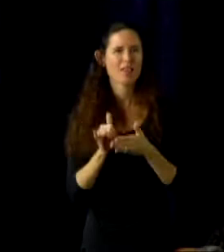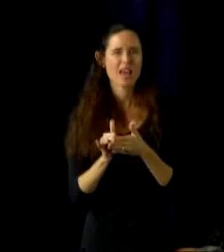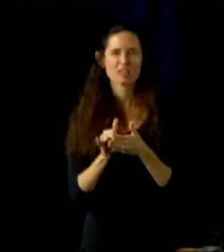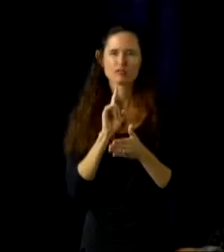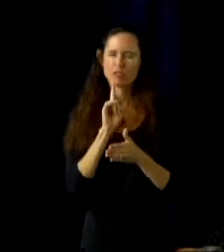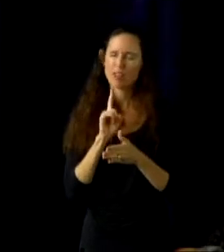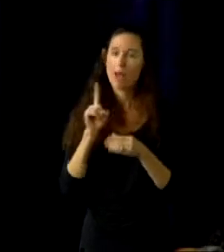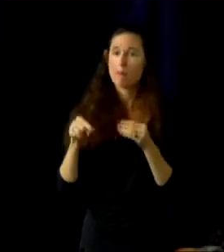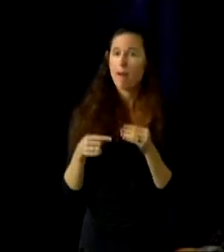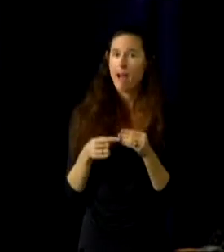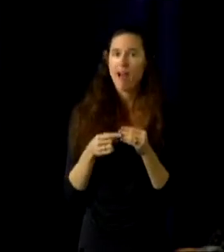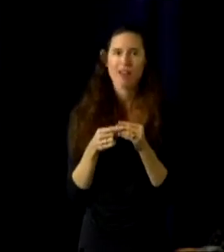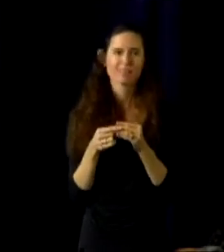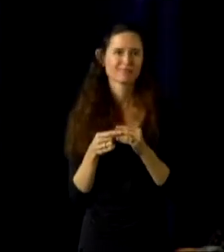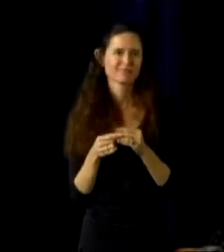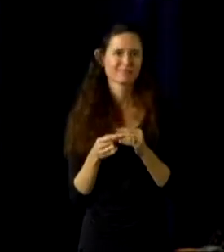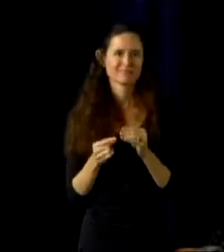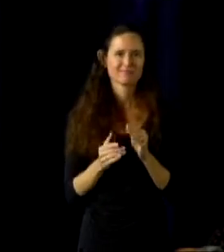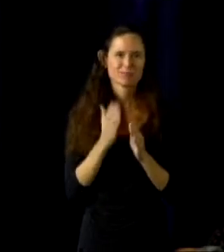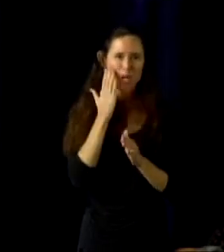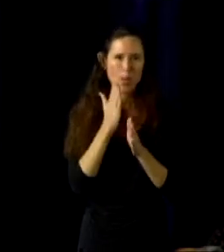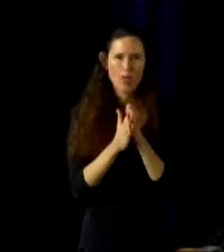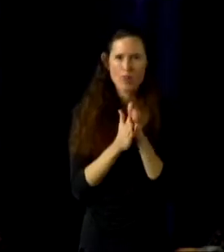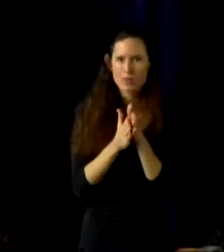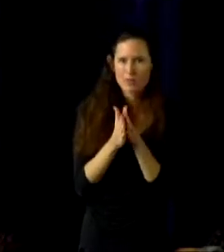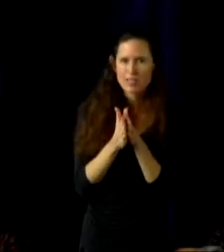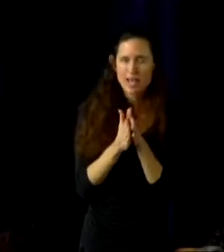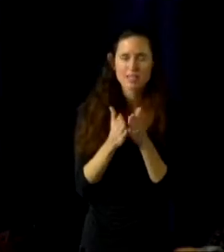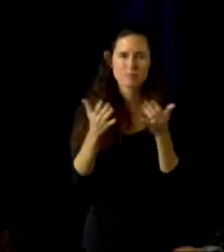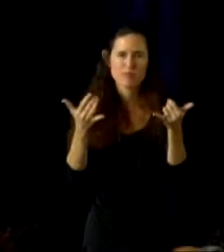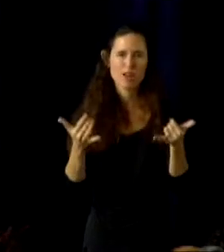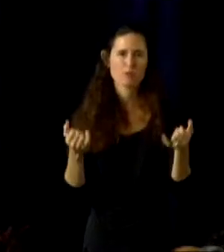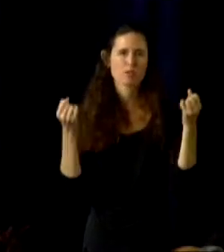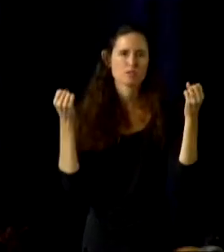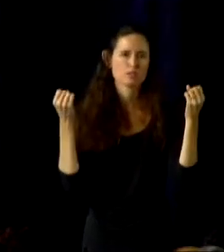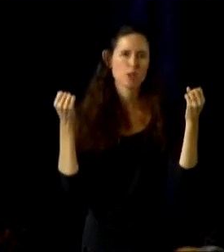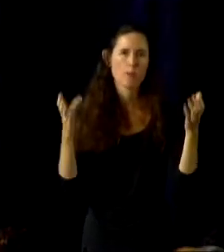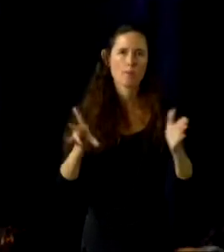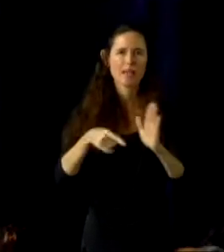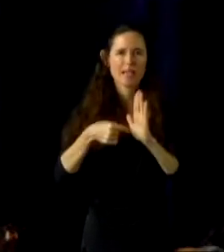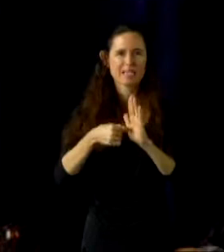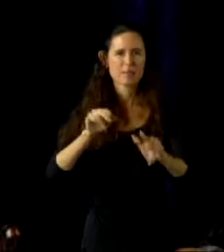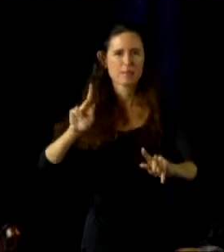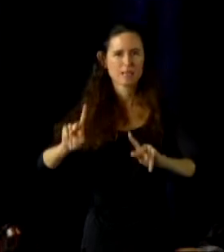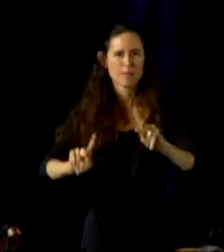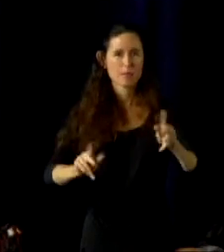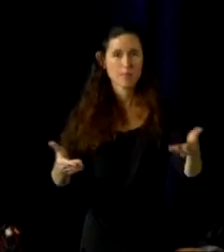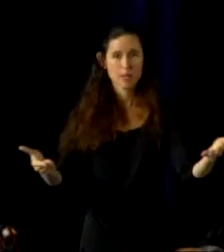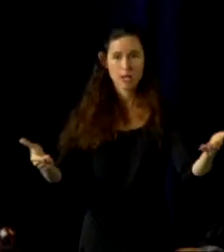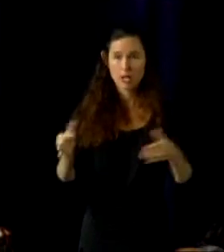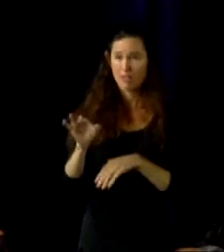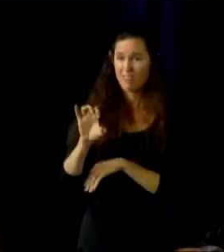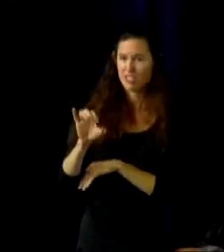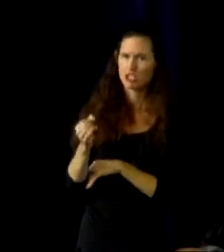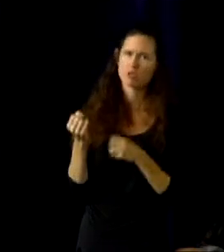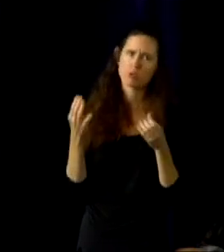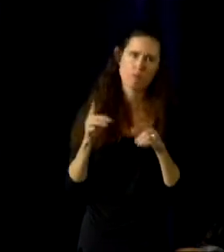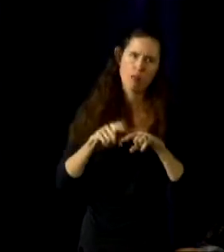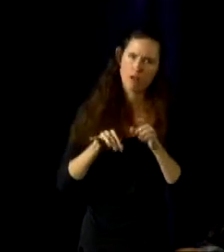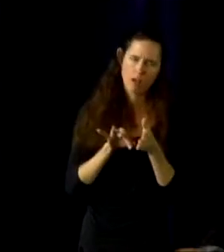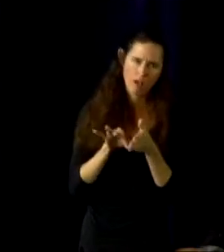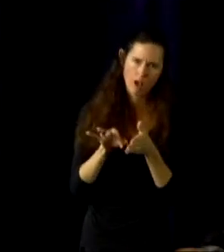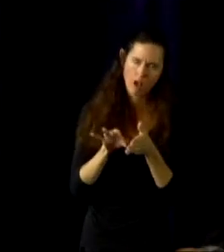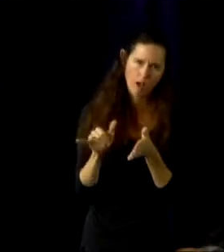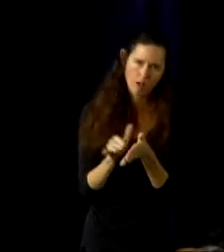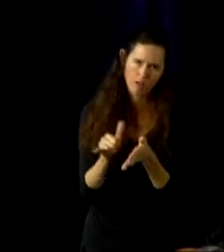enthusiasm. And speaking of enthusiasm, we have so many talented people here at FSCJ. Too many to count, but you do